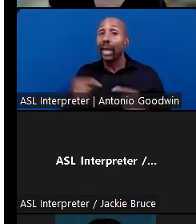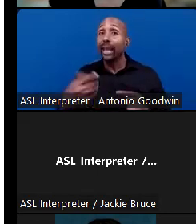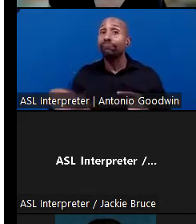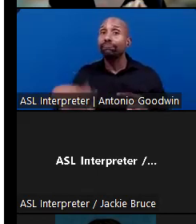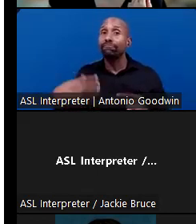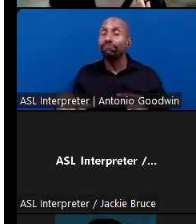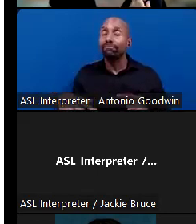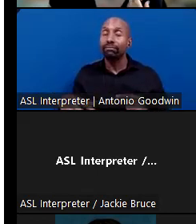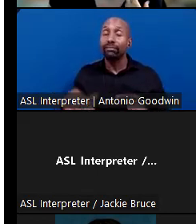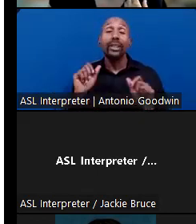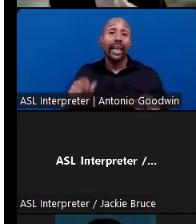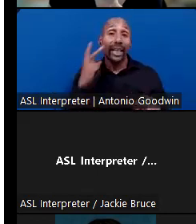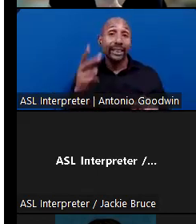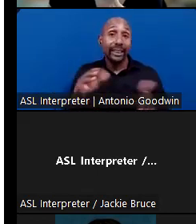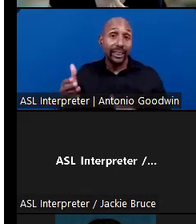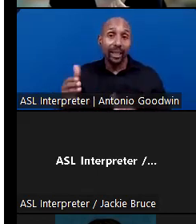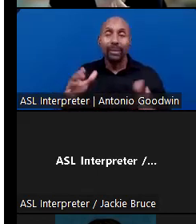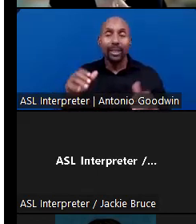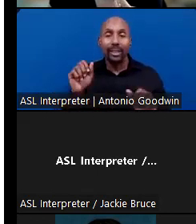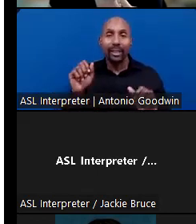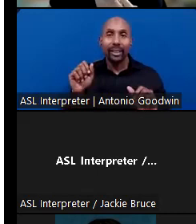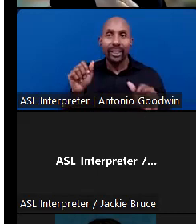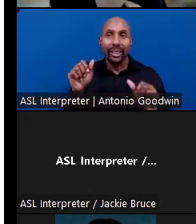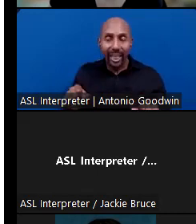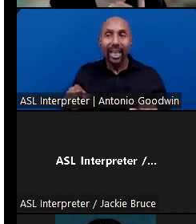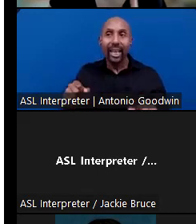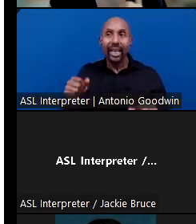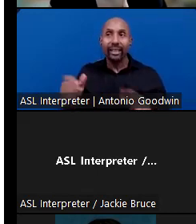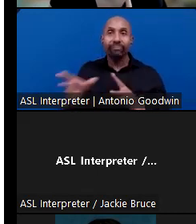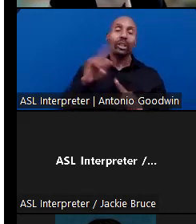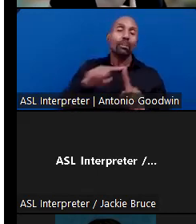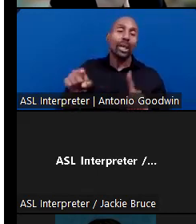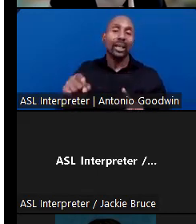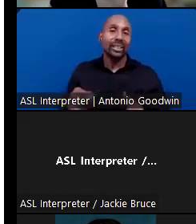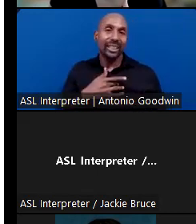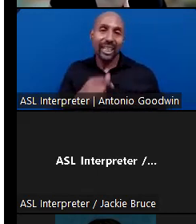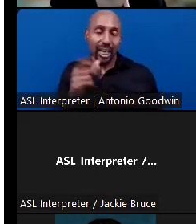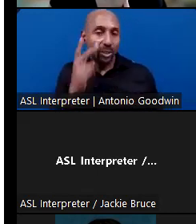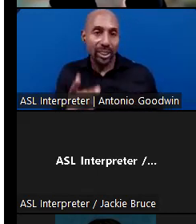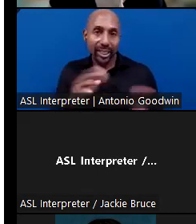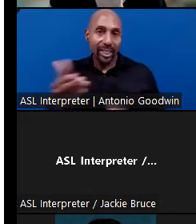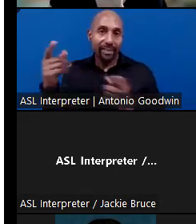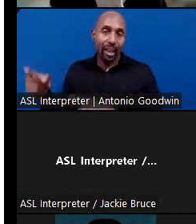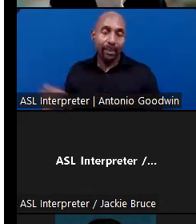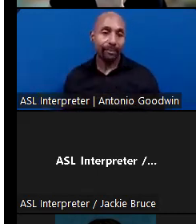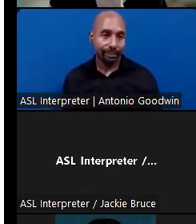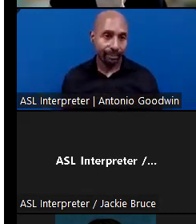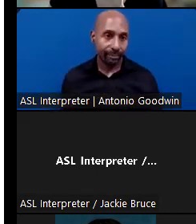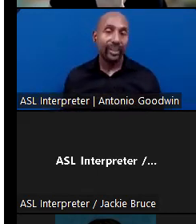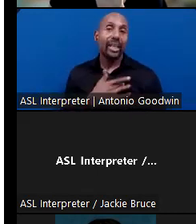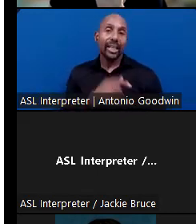As I mentioned, one person always has to have it to give it to someone else, but they can't pass it until they have symptoms. So